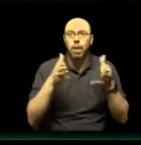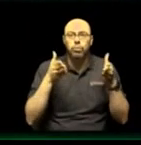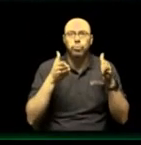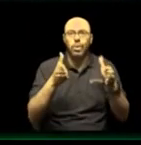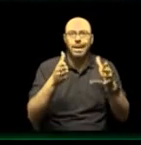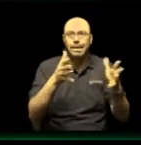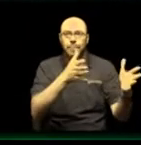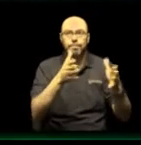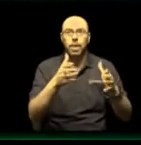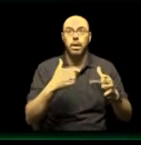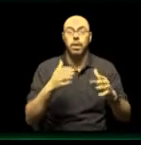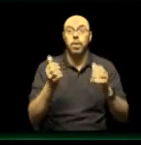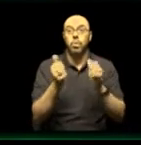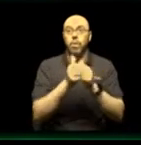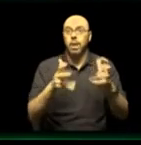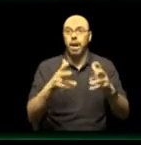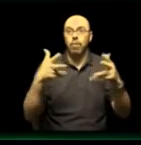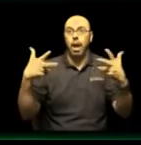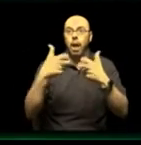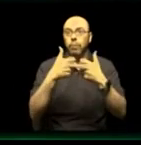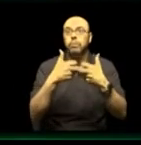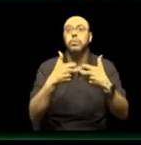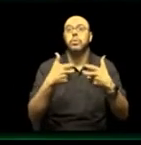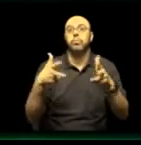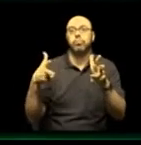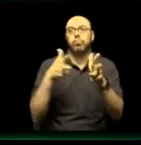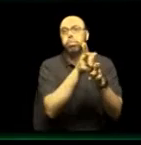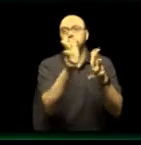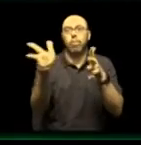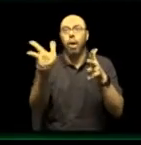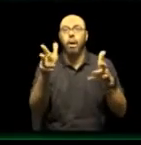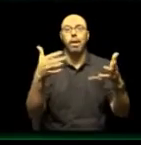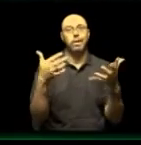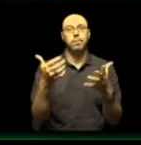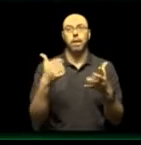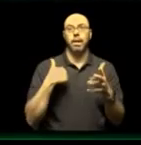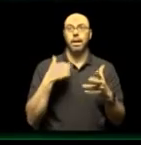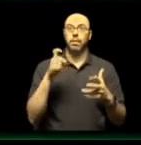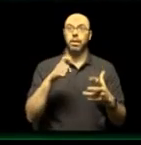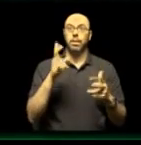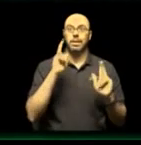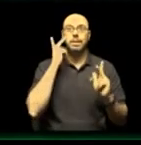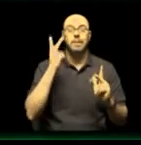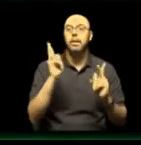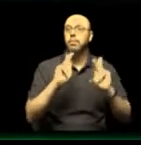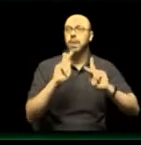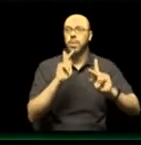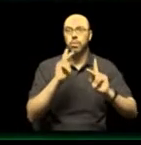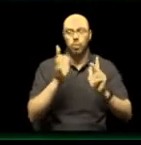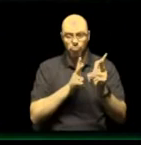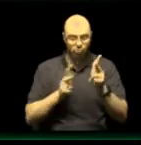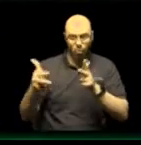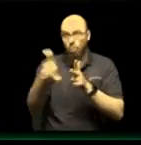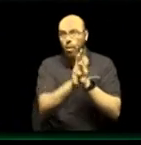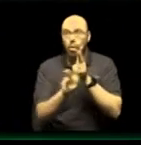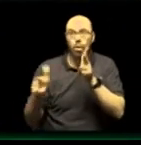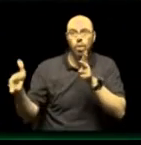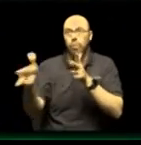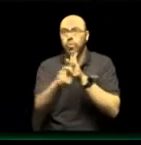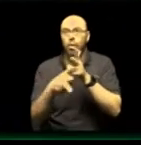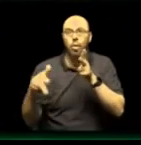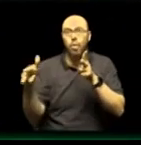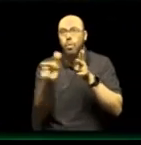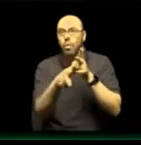to an accident or anything like that. Just be aware around me, what's going on. Because we're going